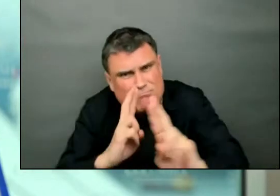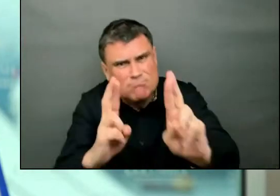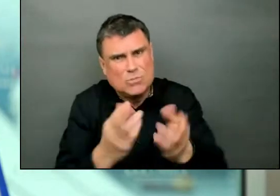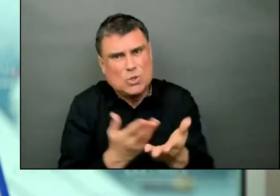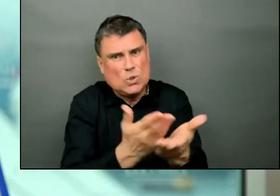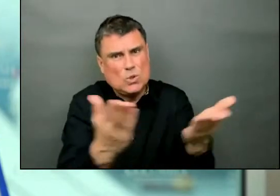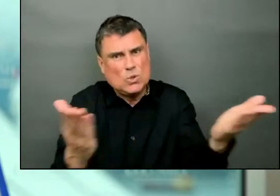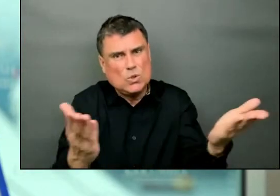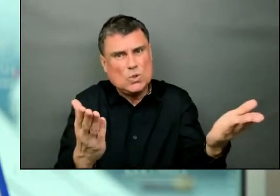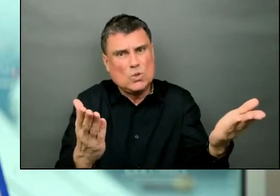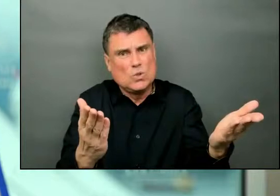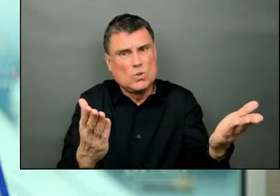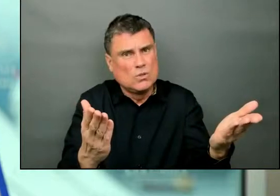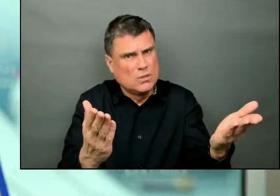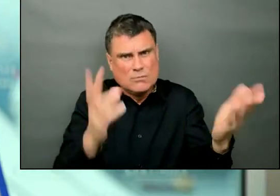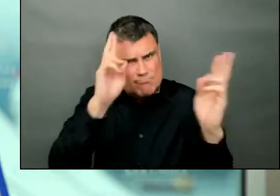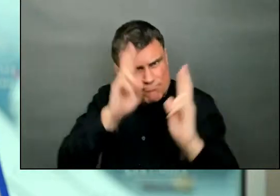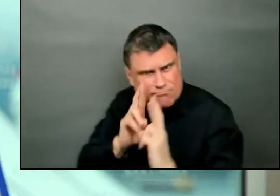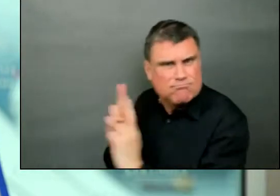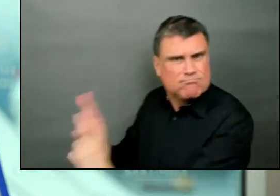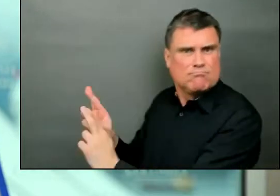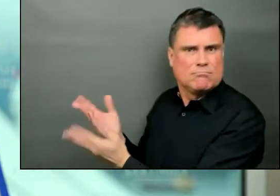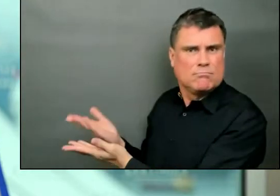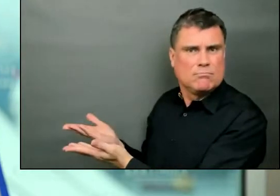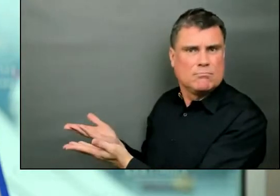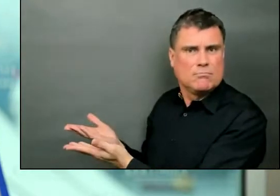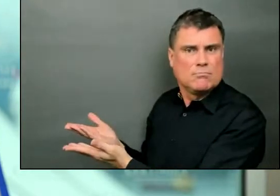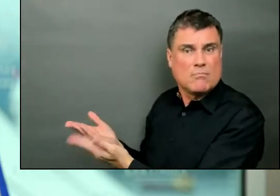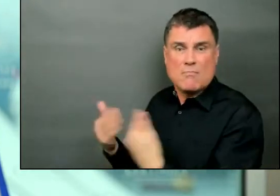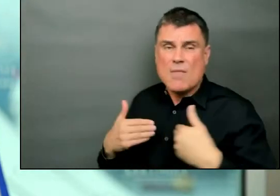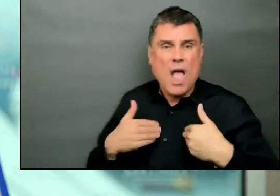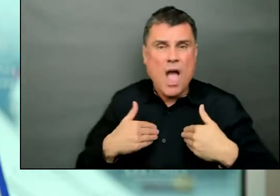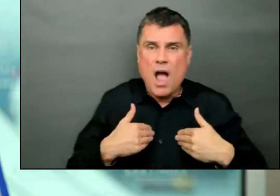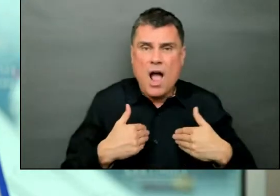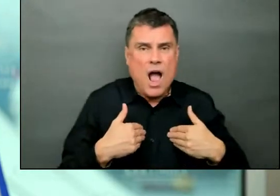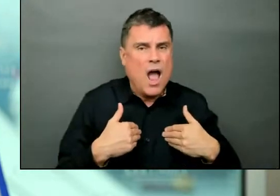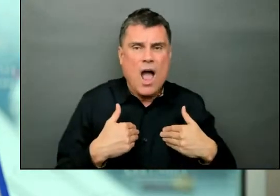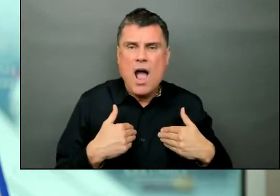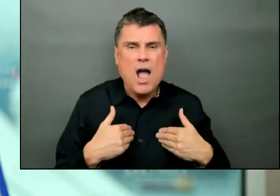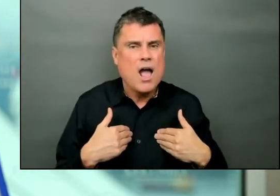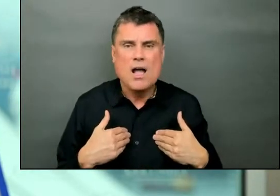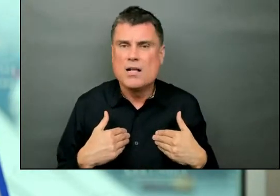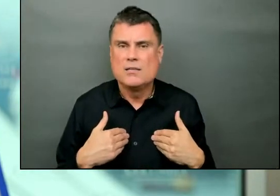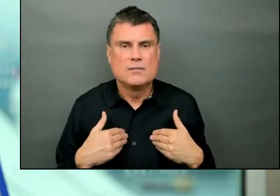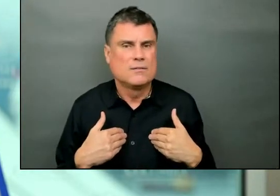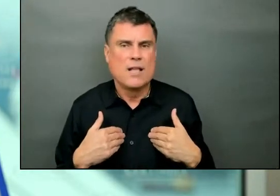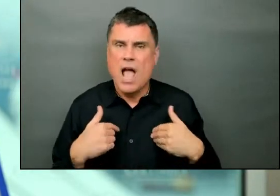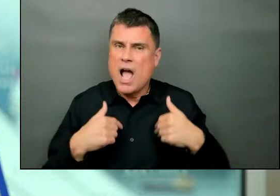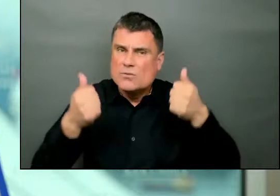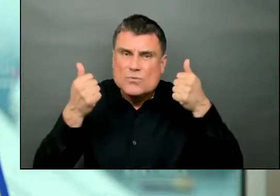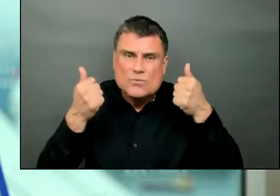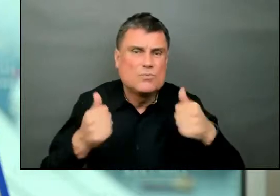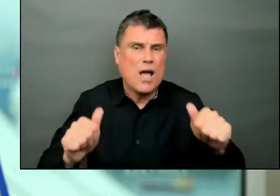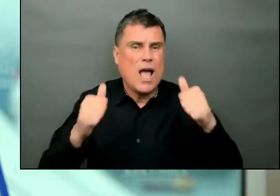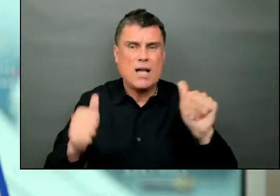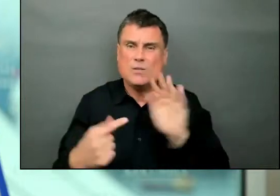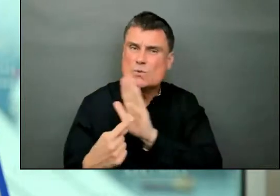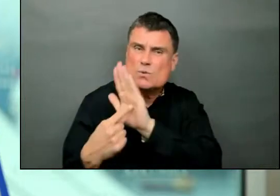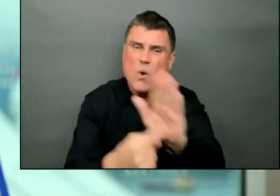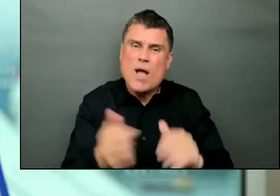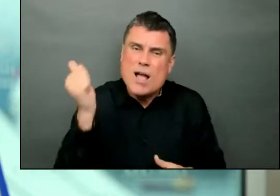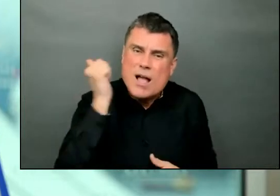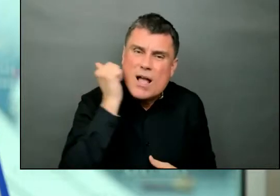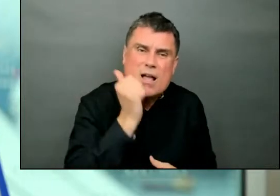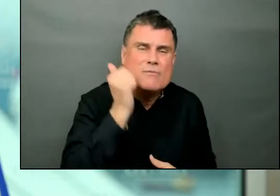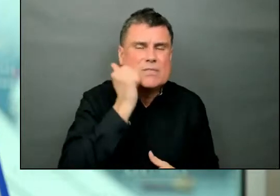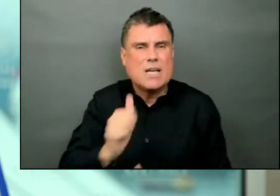have a slightly more respectful debate. I always try, to the best of my ability, to model that personally. I